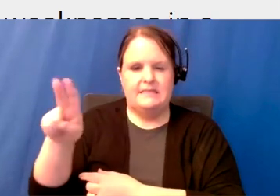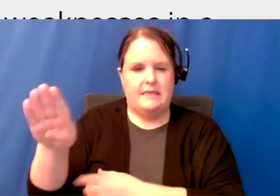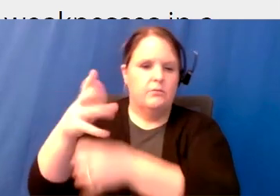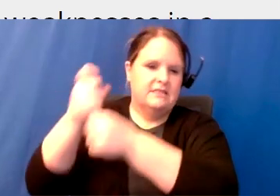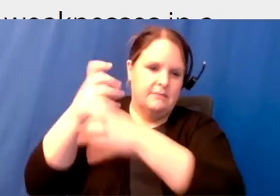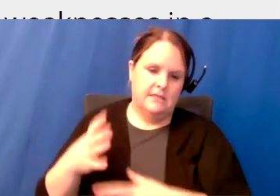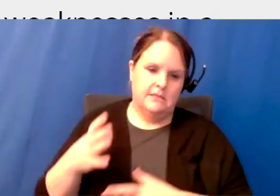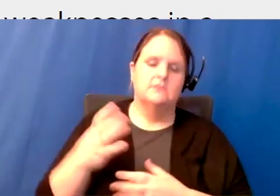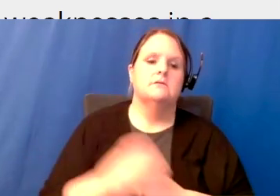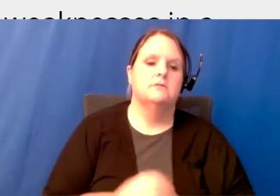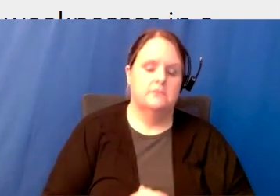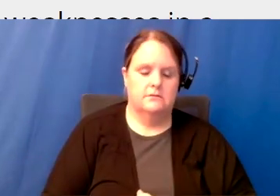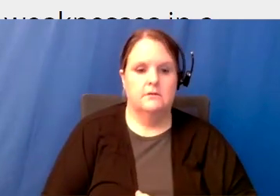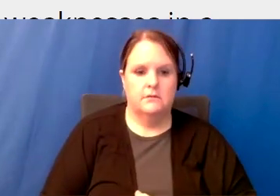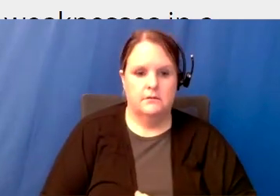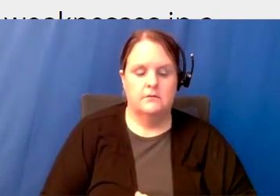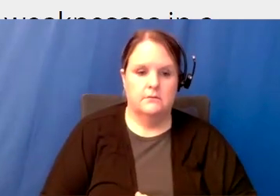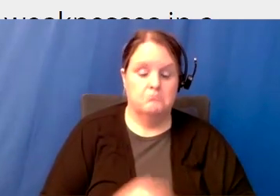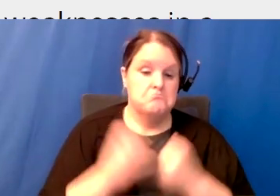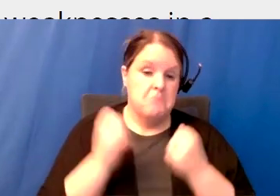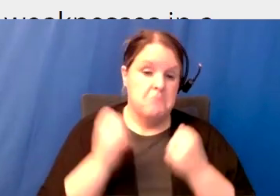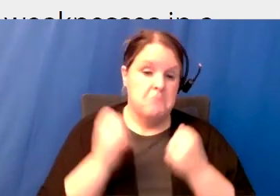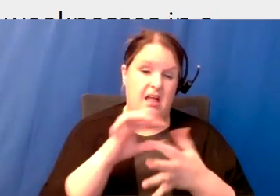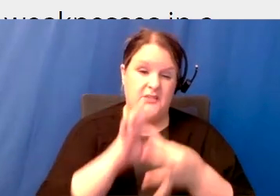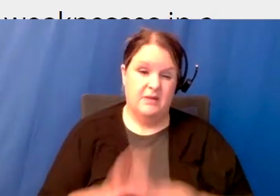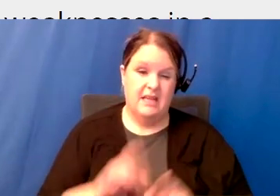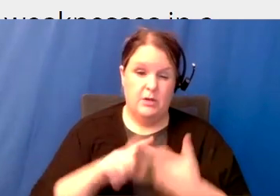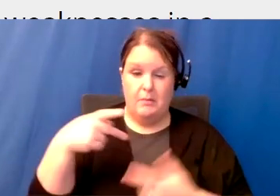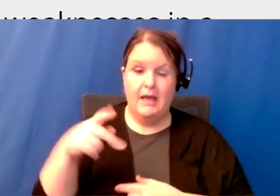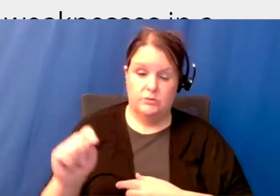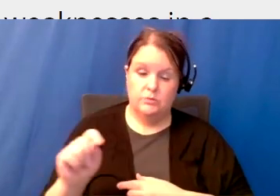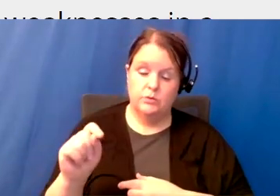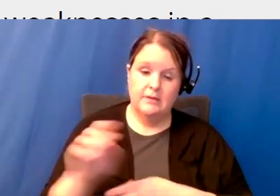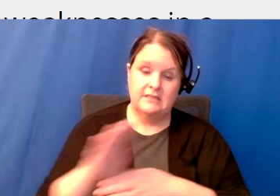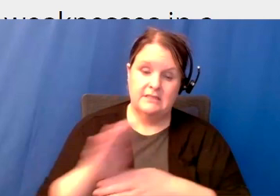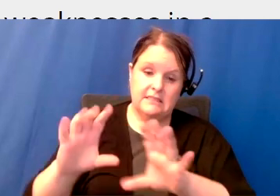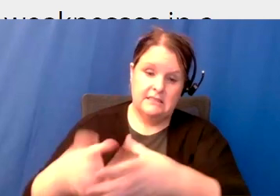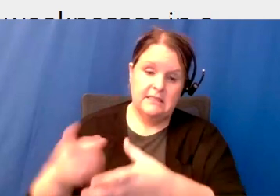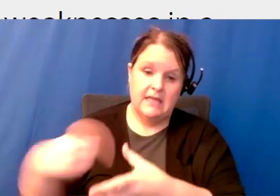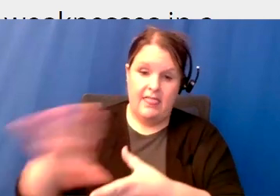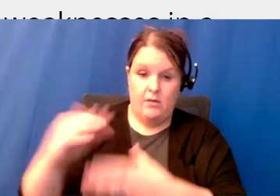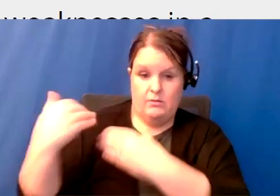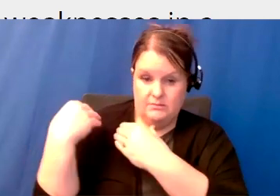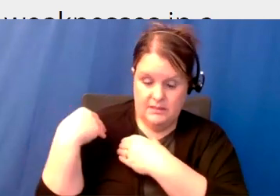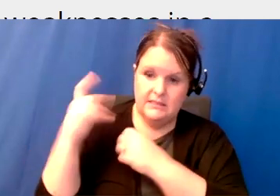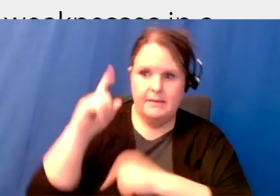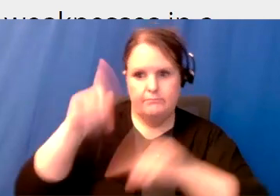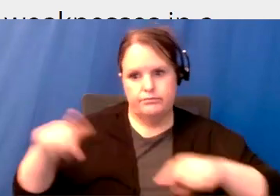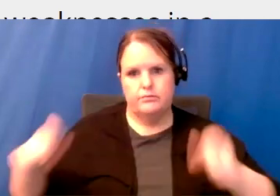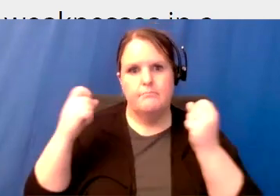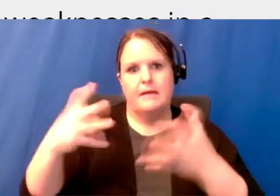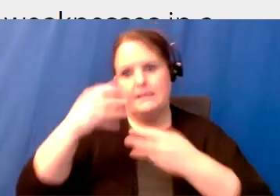there that pertains to pass-through entities, and those responsibilities can be numerous and